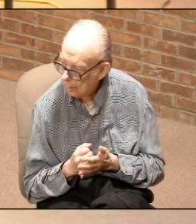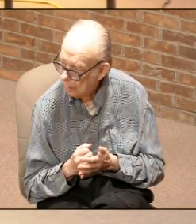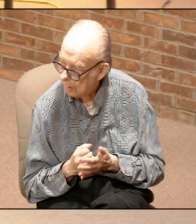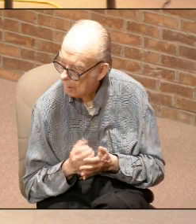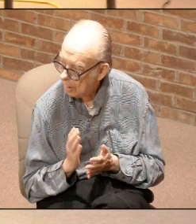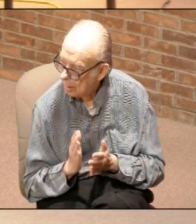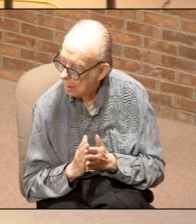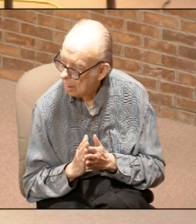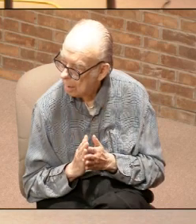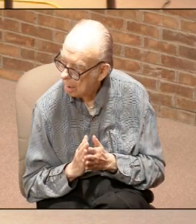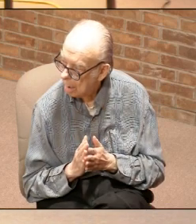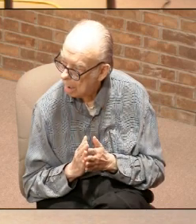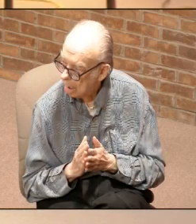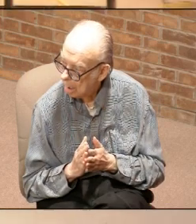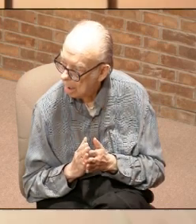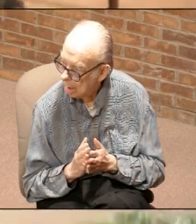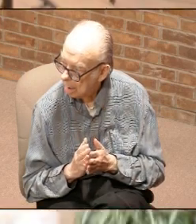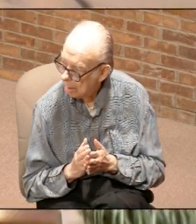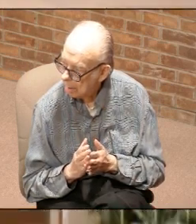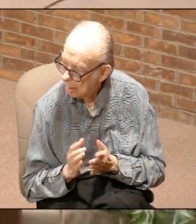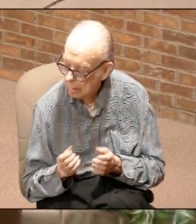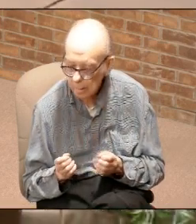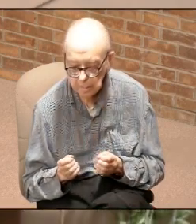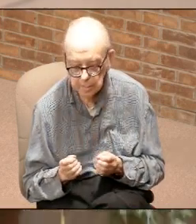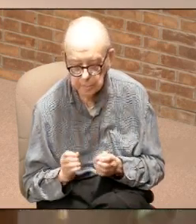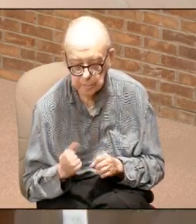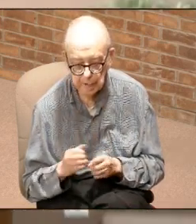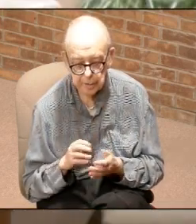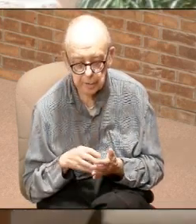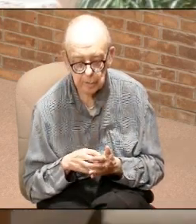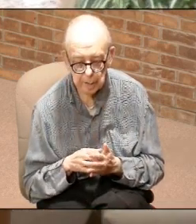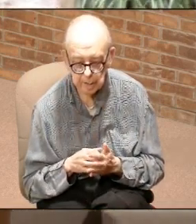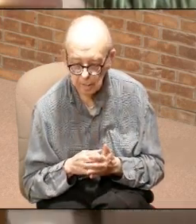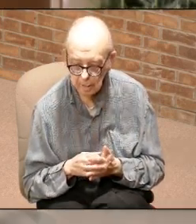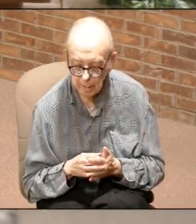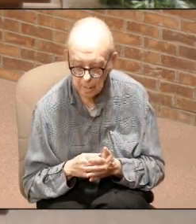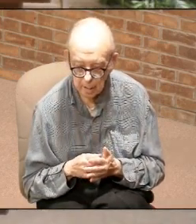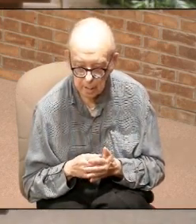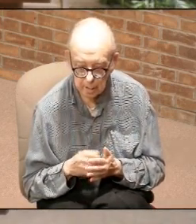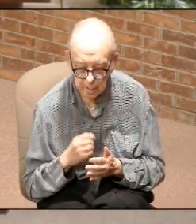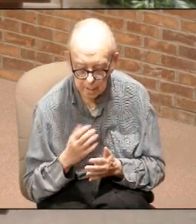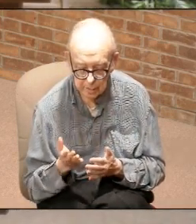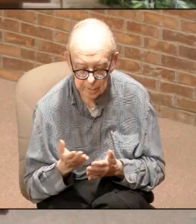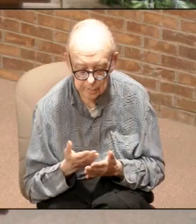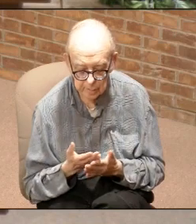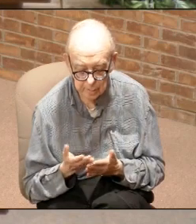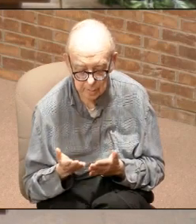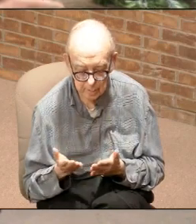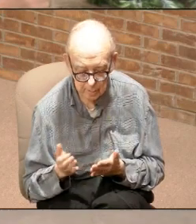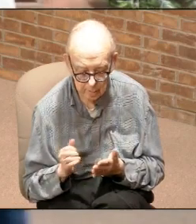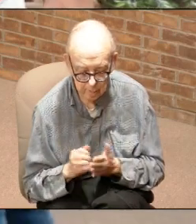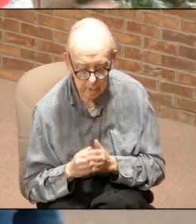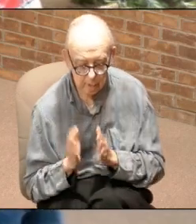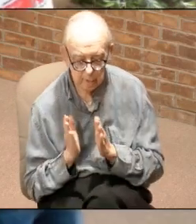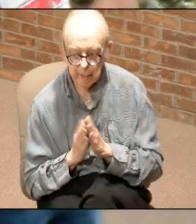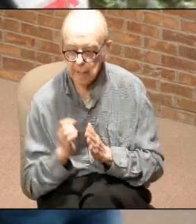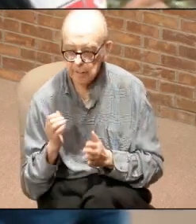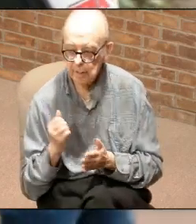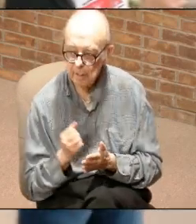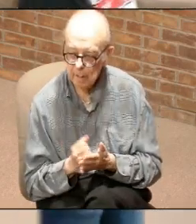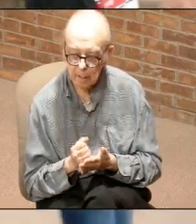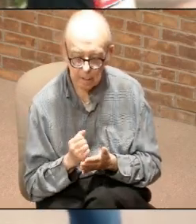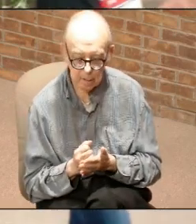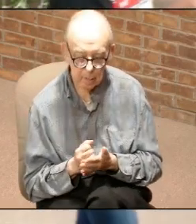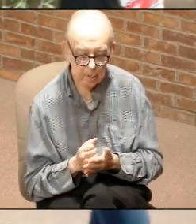asking for help doesn't make you weak can i say that to you asking for help